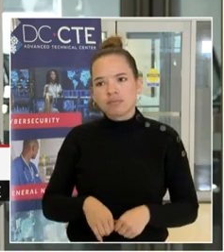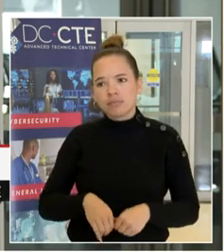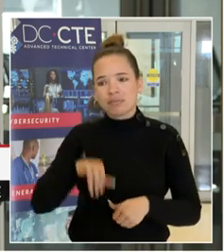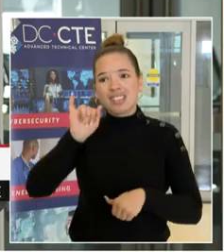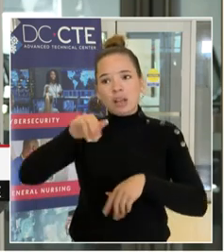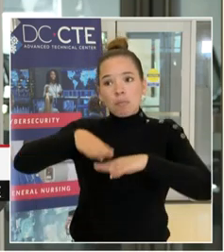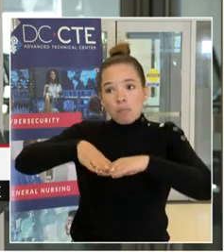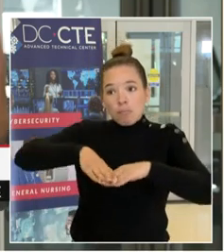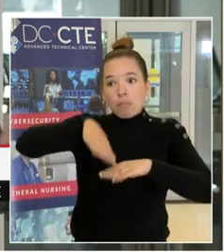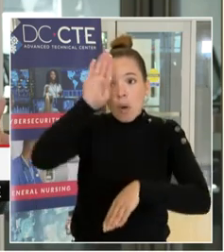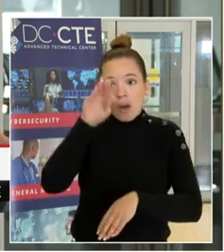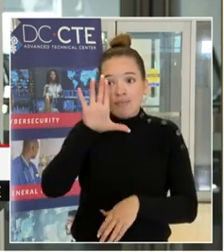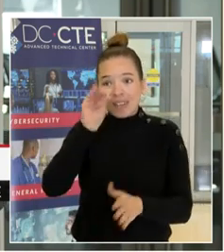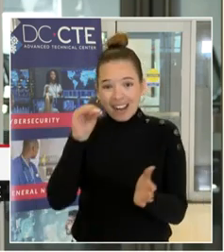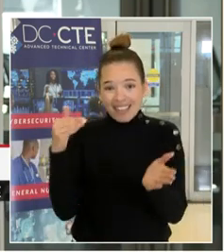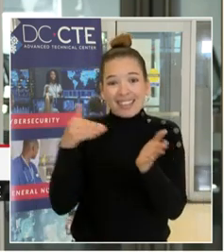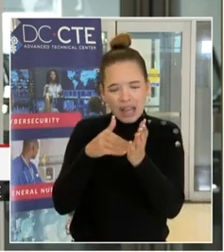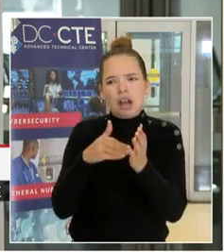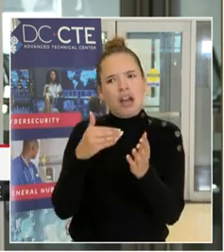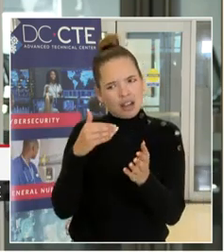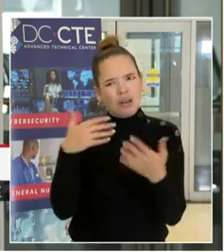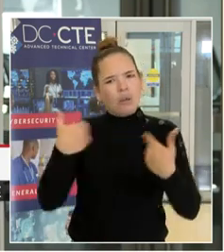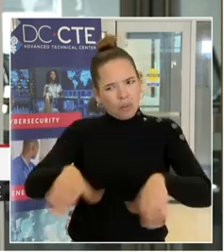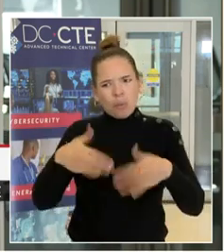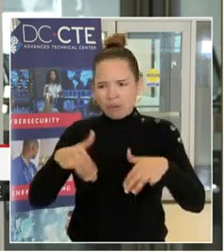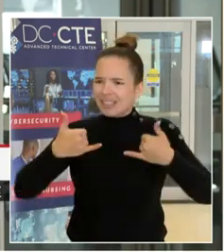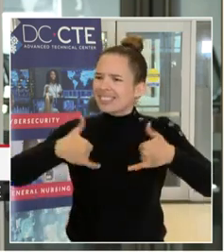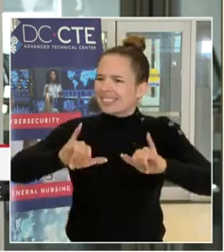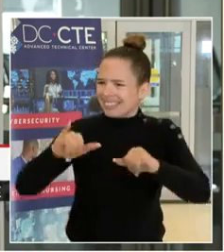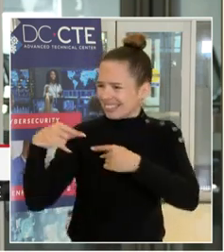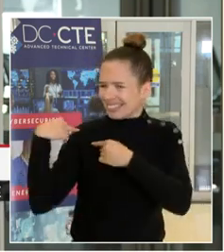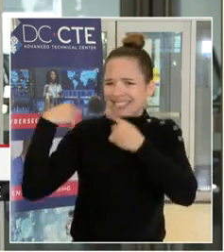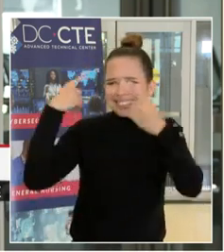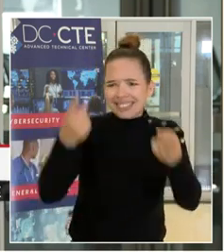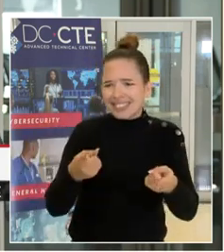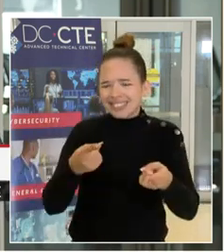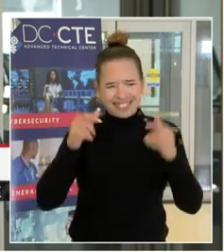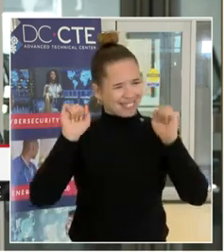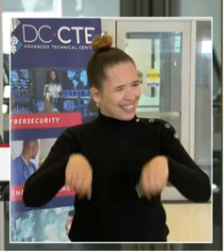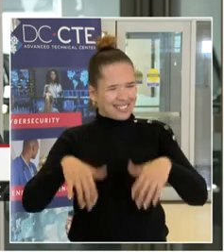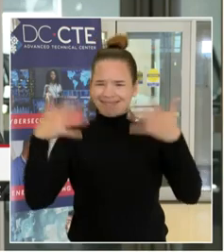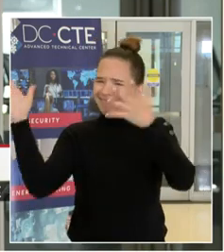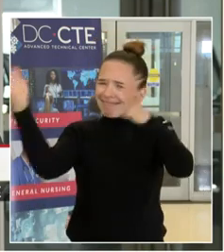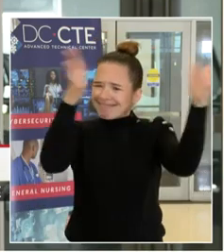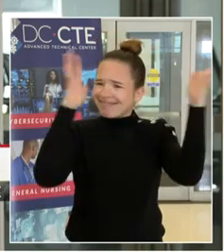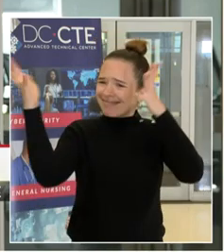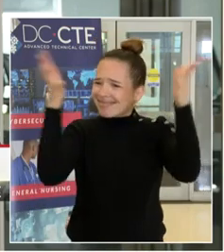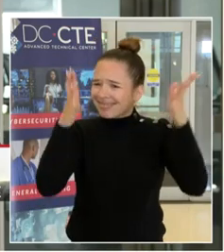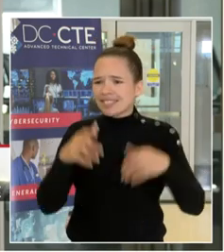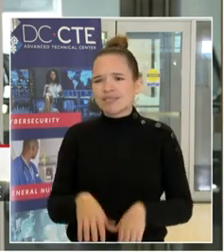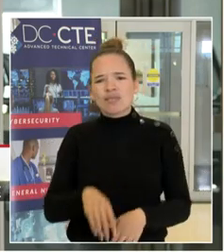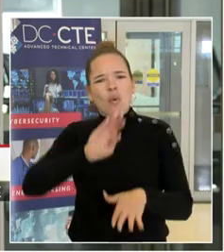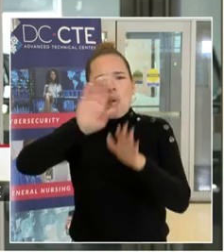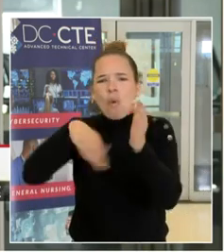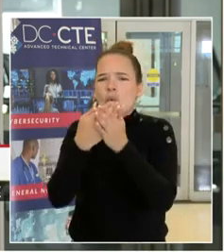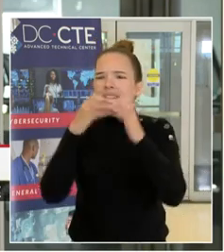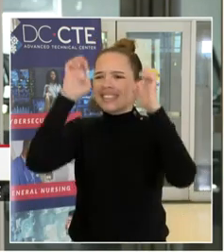50,000 students. So please join me in giving a round of applause to all of our public education team